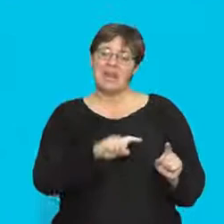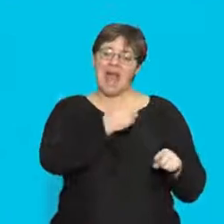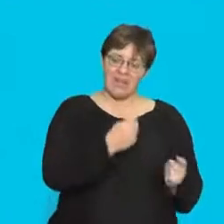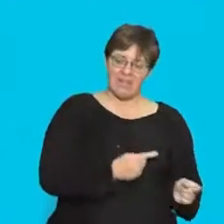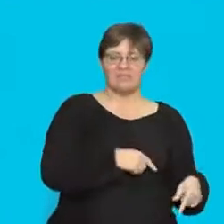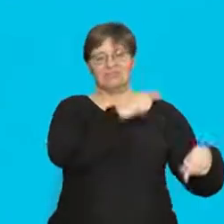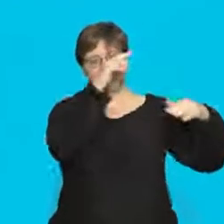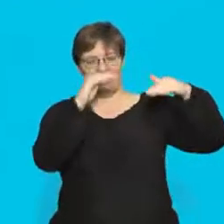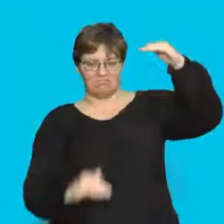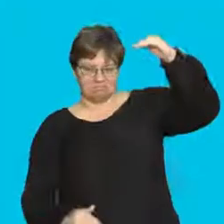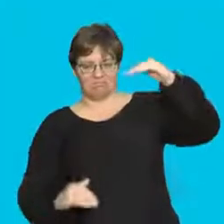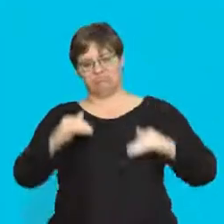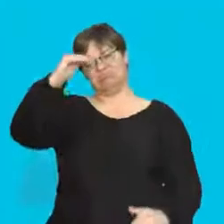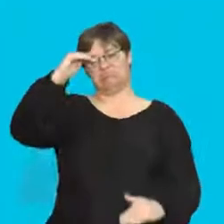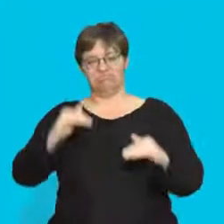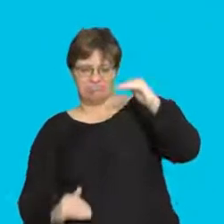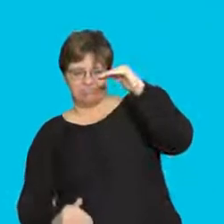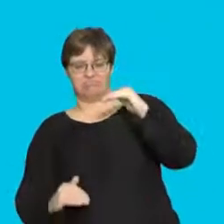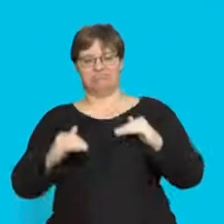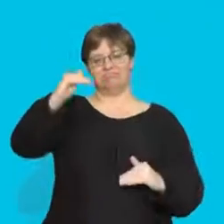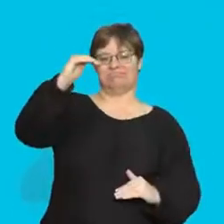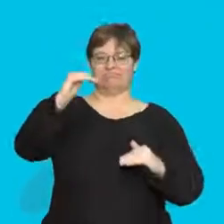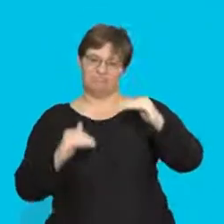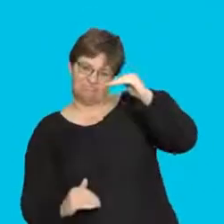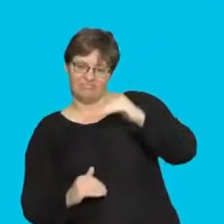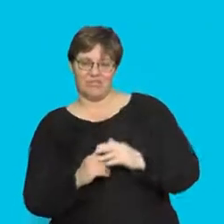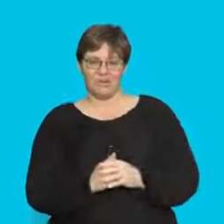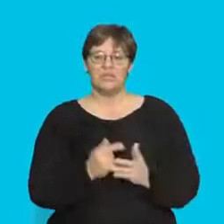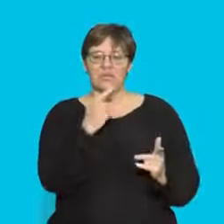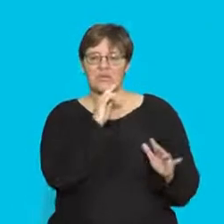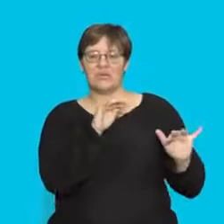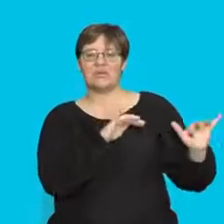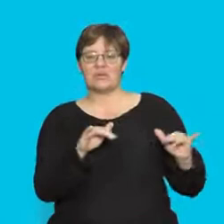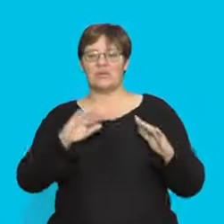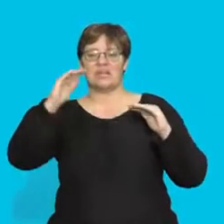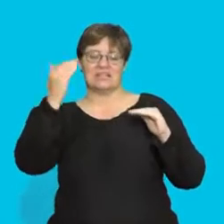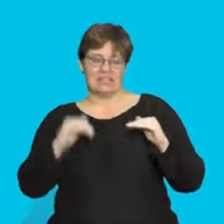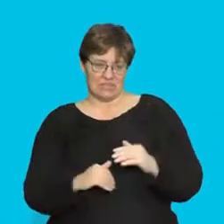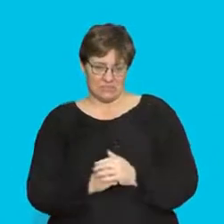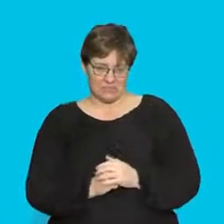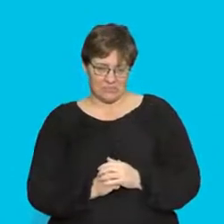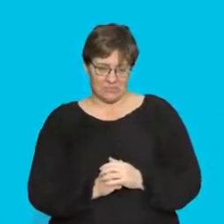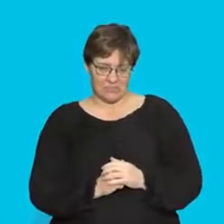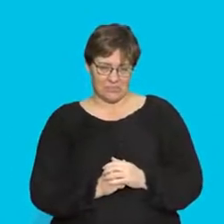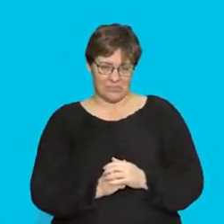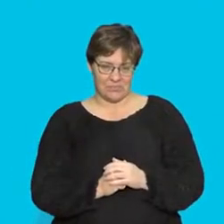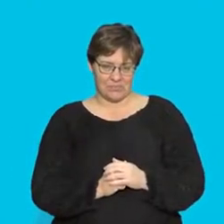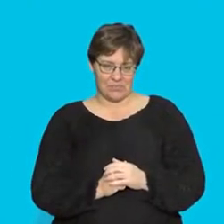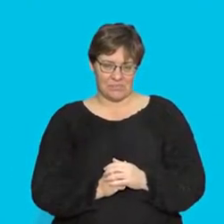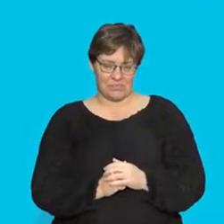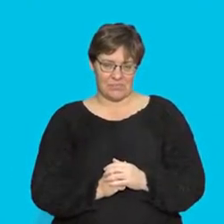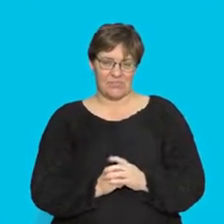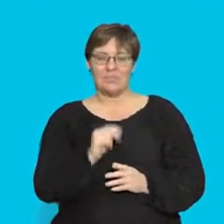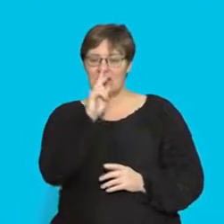but then something else is bringing it under control, so the population decreases. So we're seeing